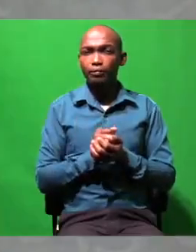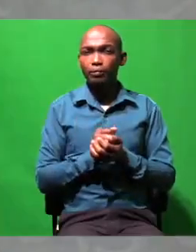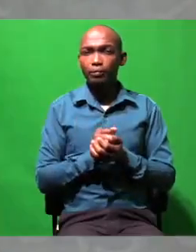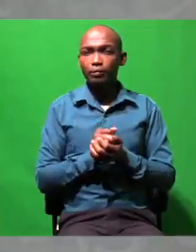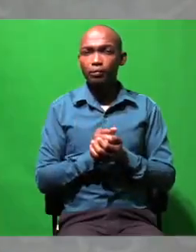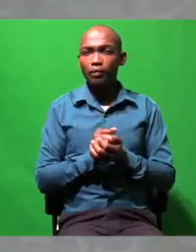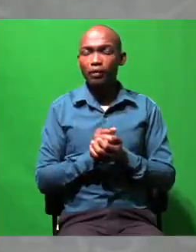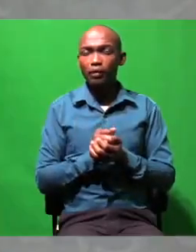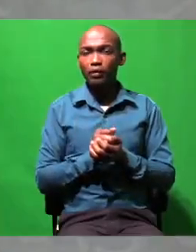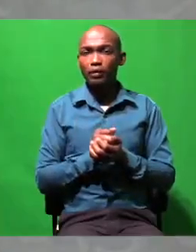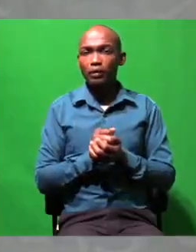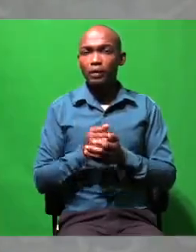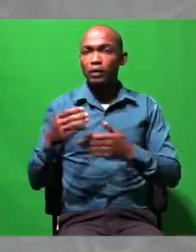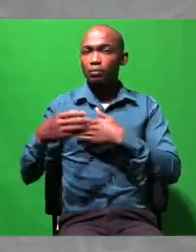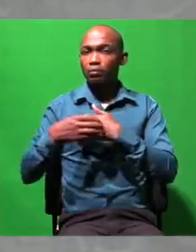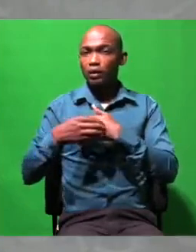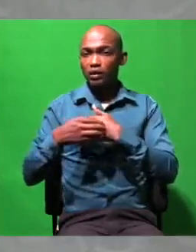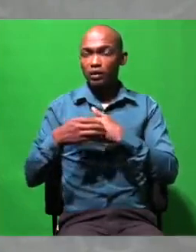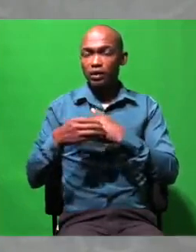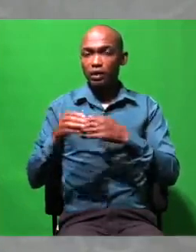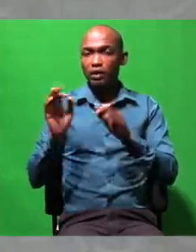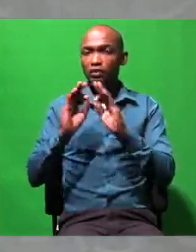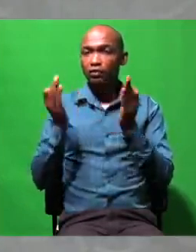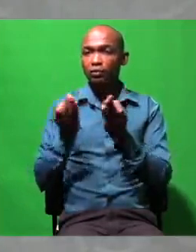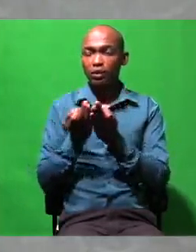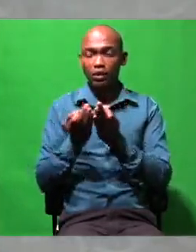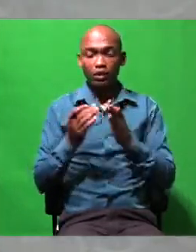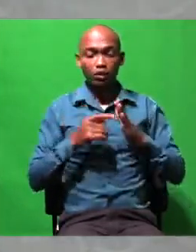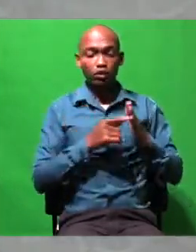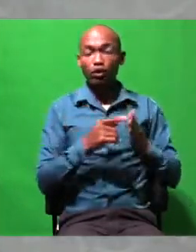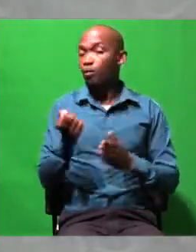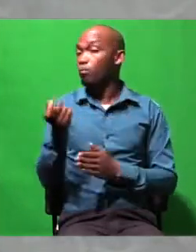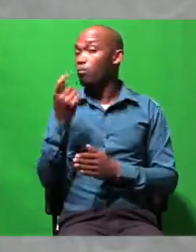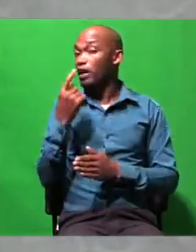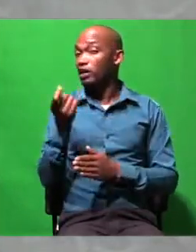I think the picture is familiar. So there are medicines.